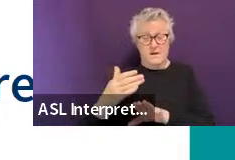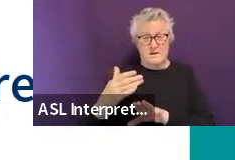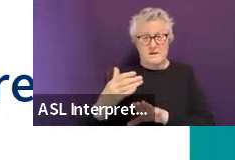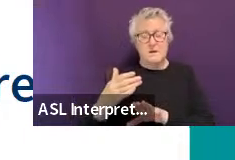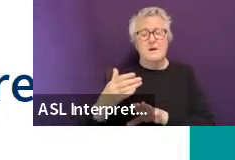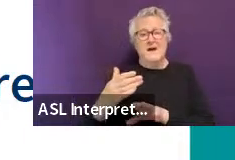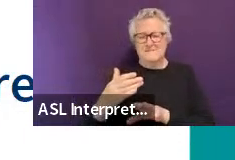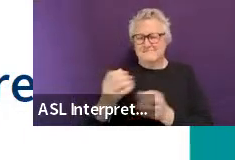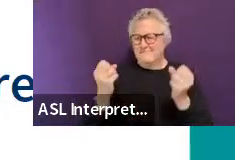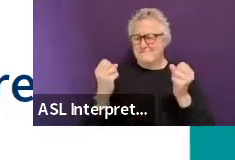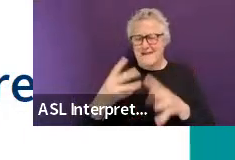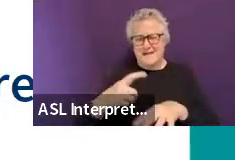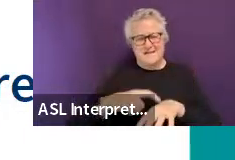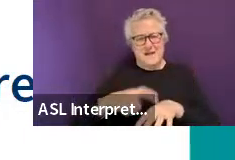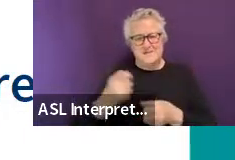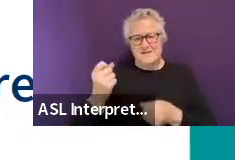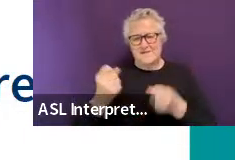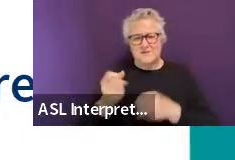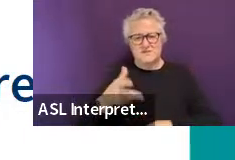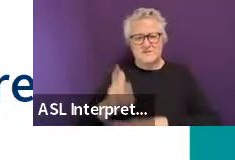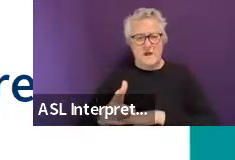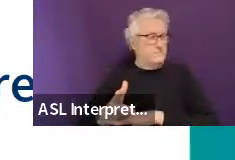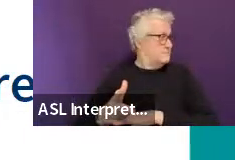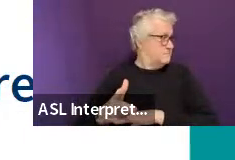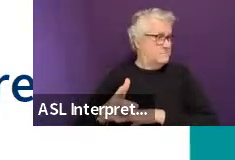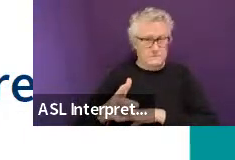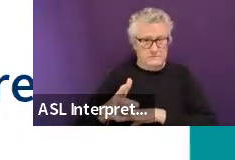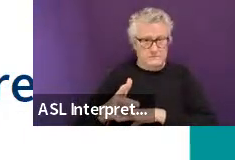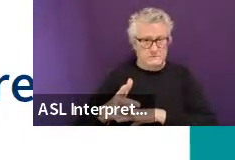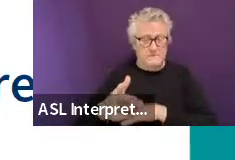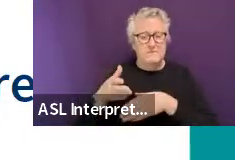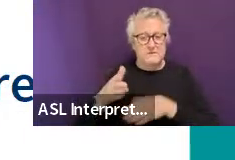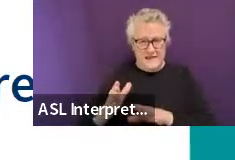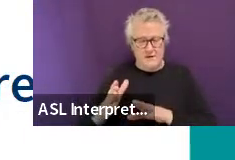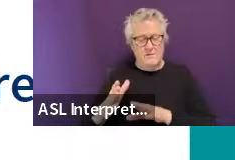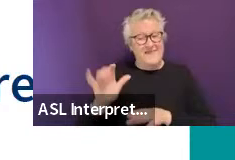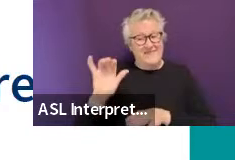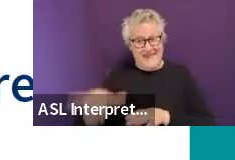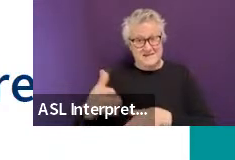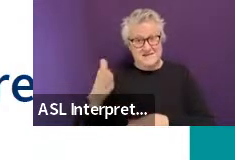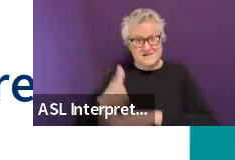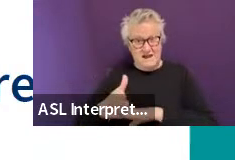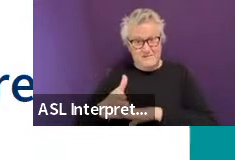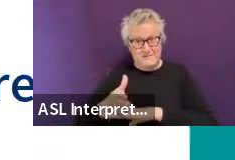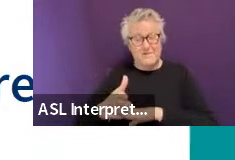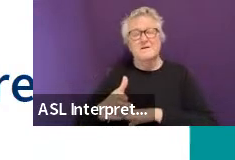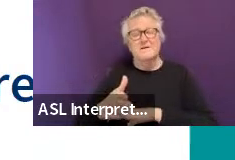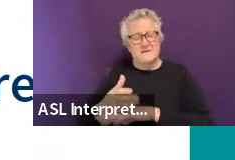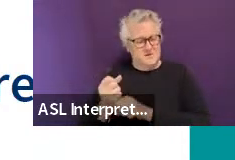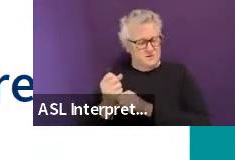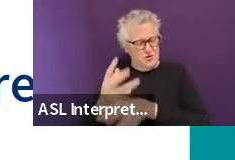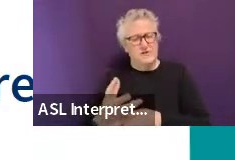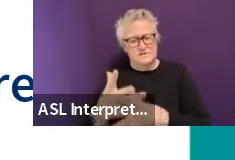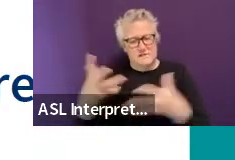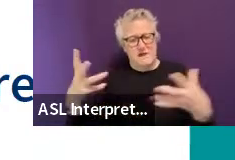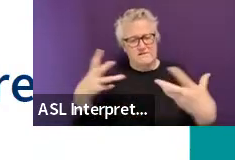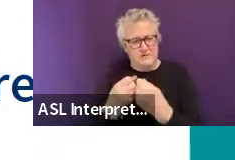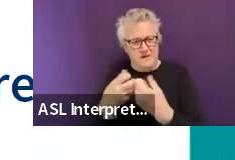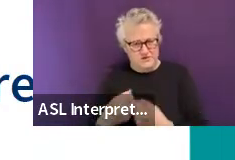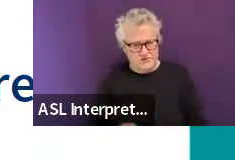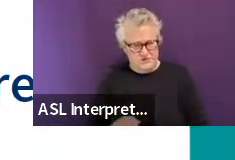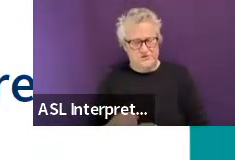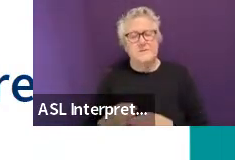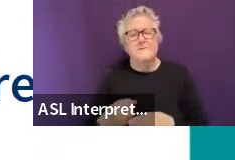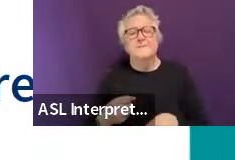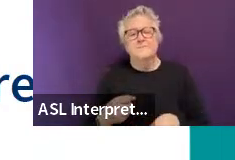the ramp or stop on the freeway to allow that merging to occur, which leads to a lot of our collisions in the program area. We've got